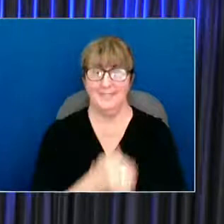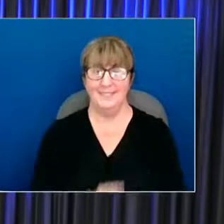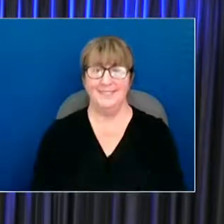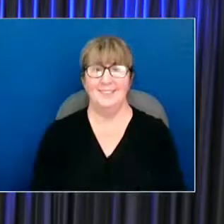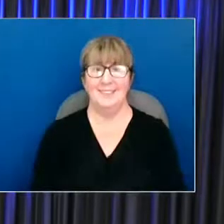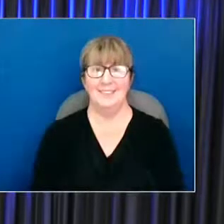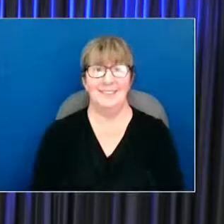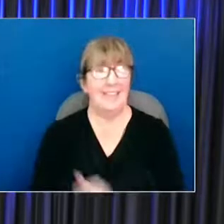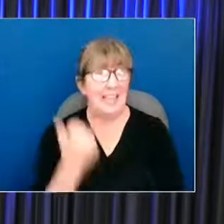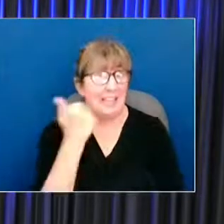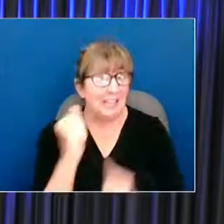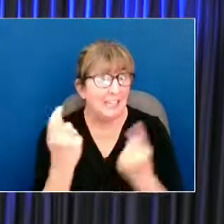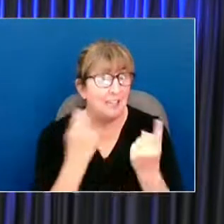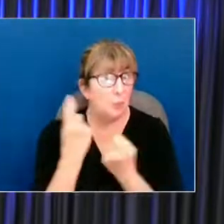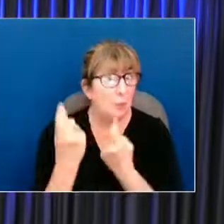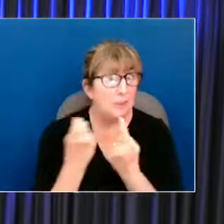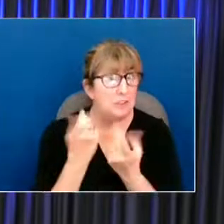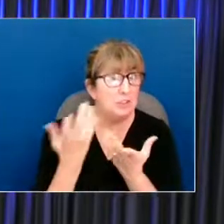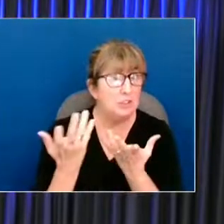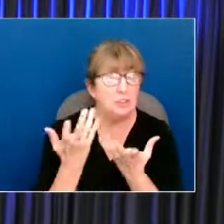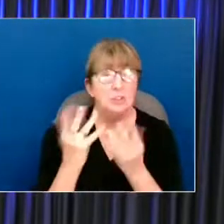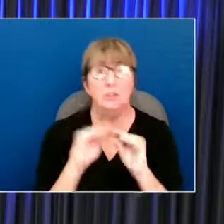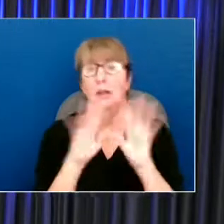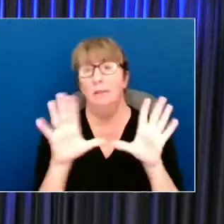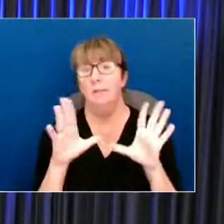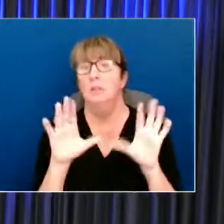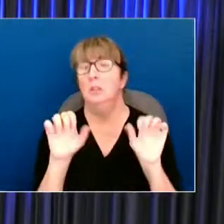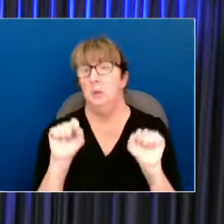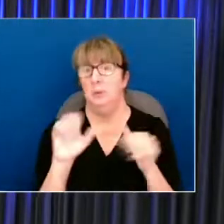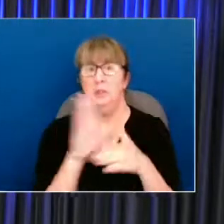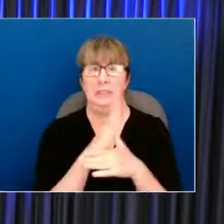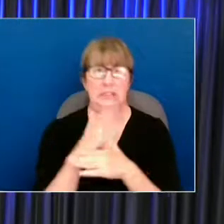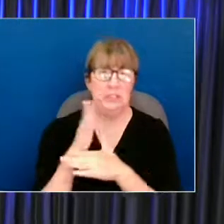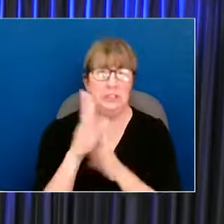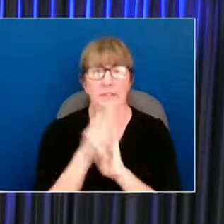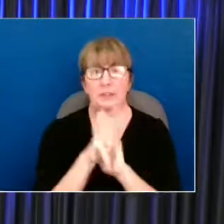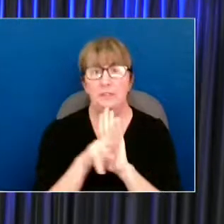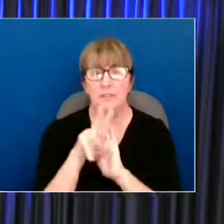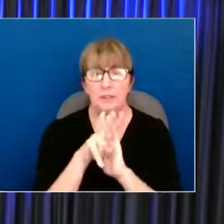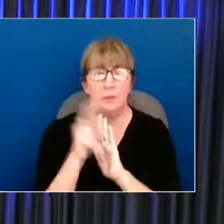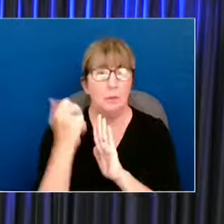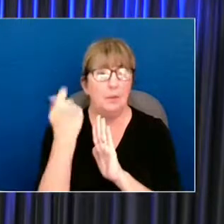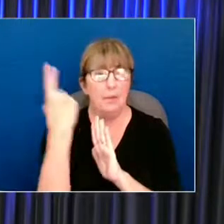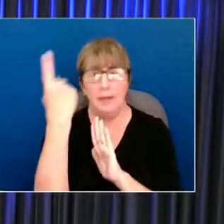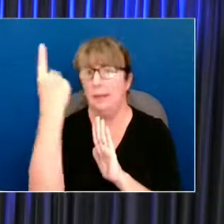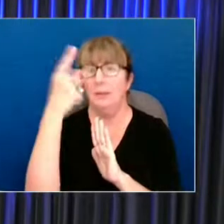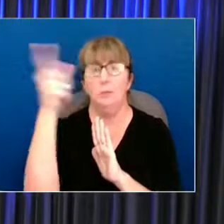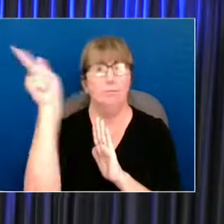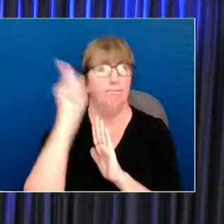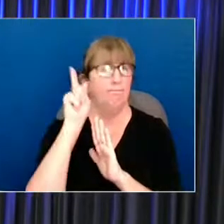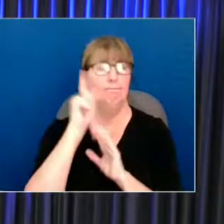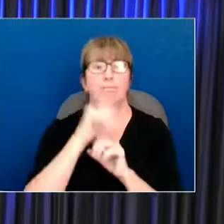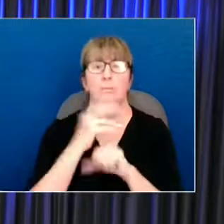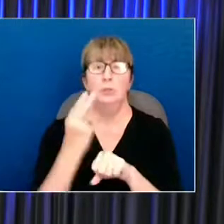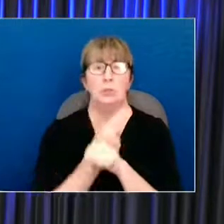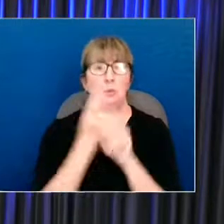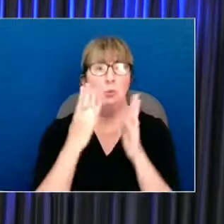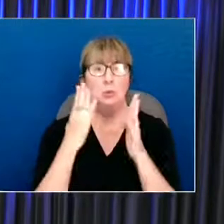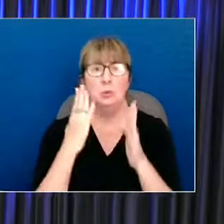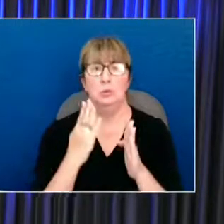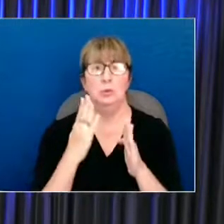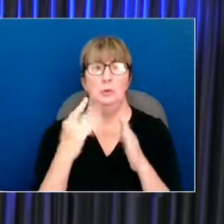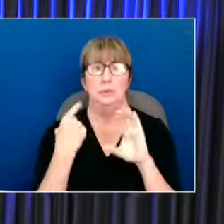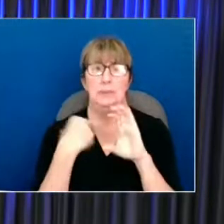Any questions, team? Obviously, you have the ability to share the video with any other user in email